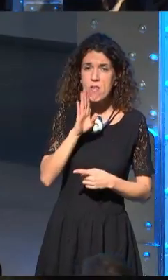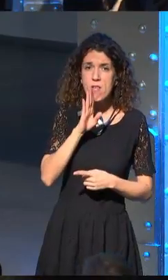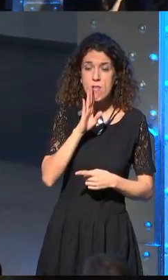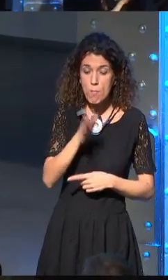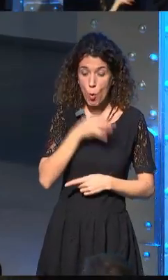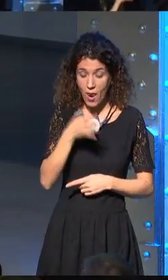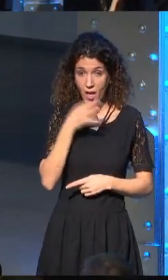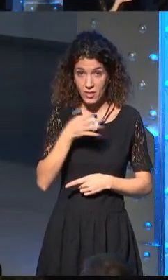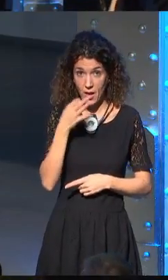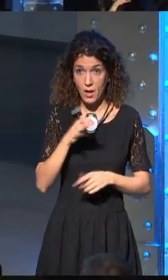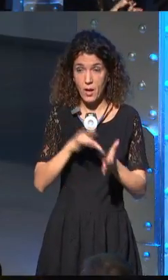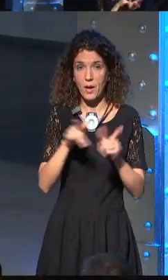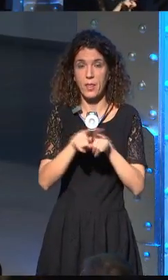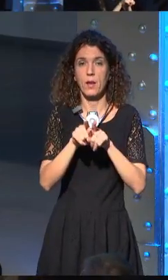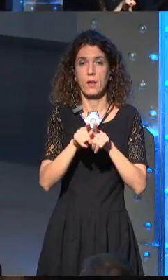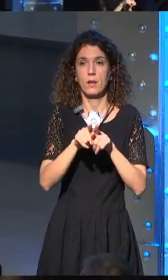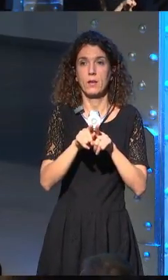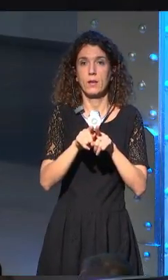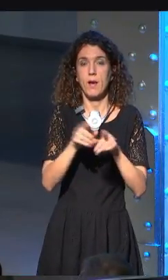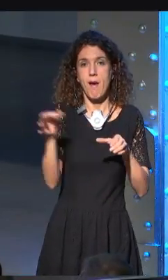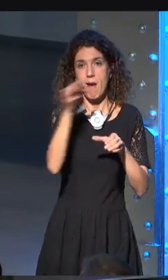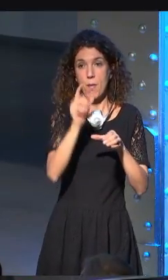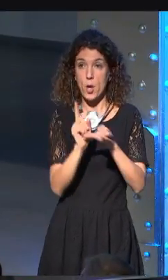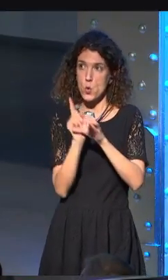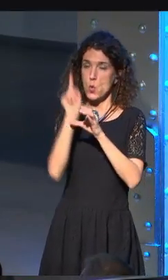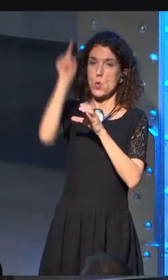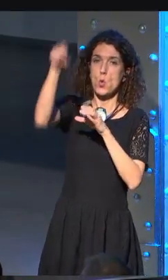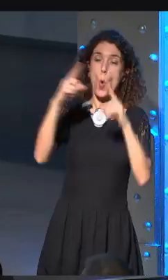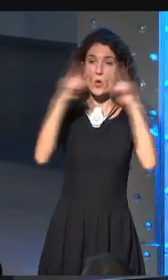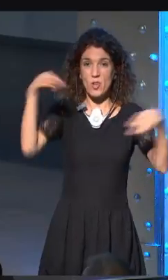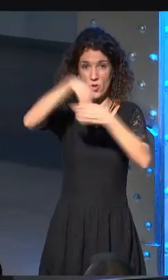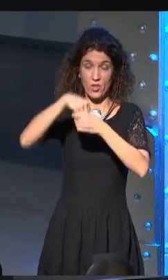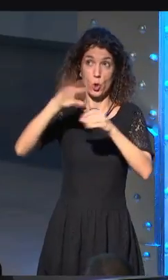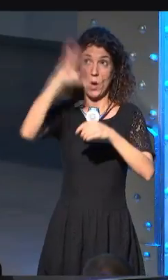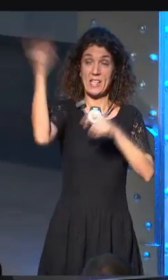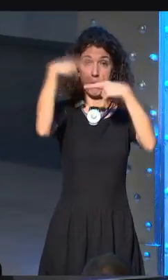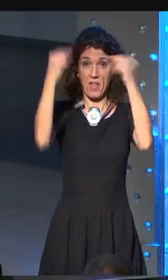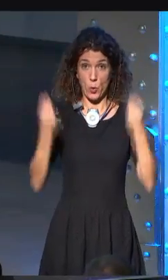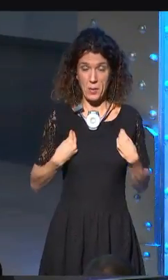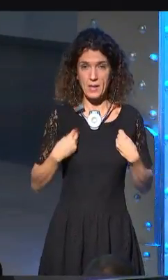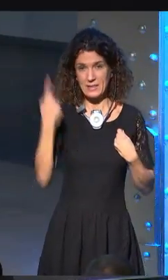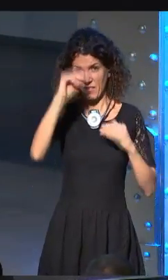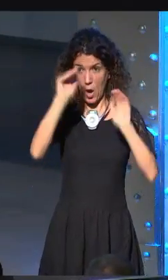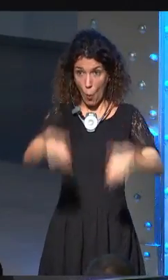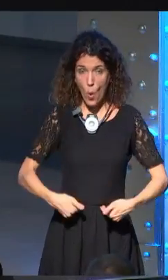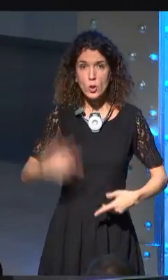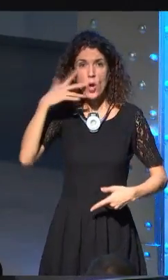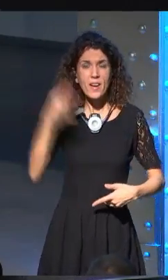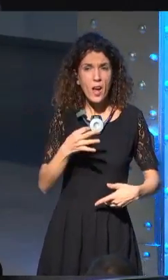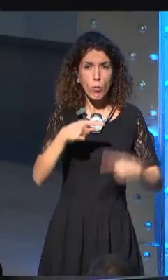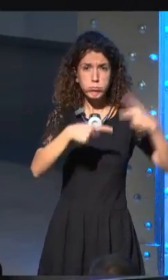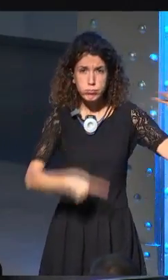you? That afternoon when you enter this Soyuz space station, the